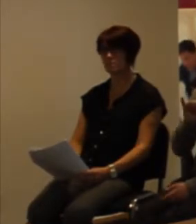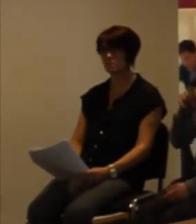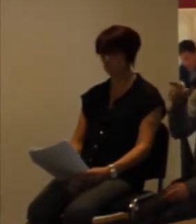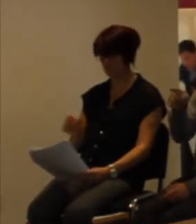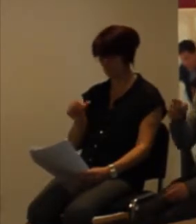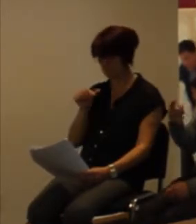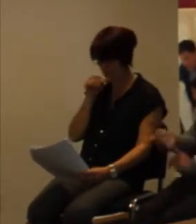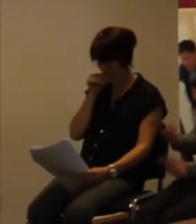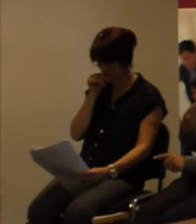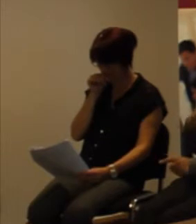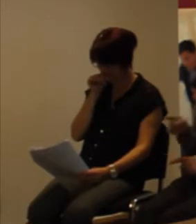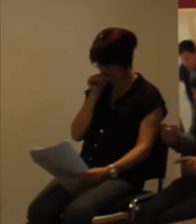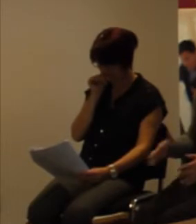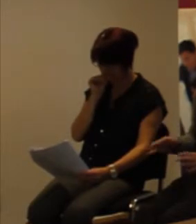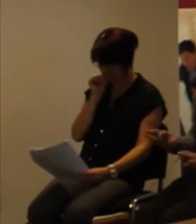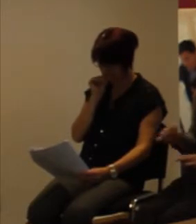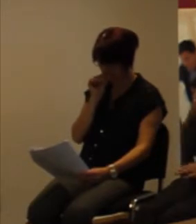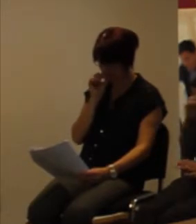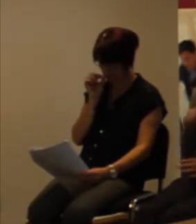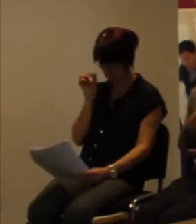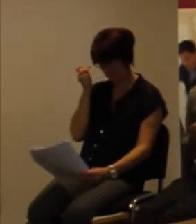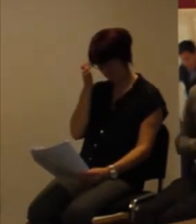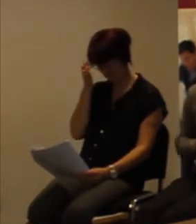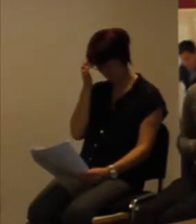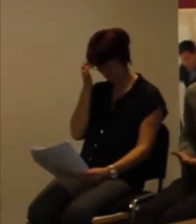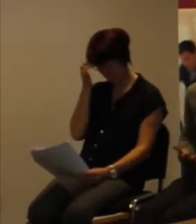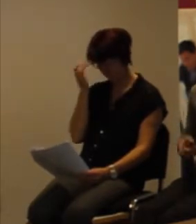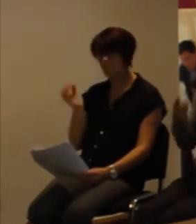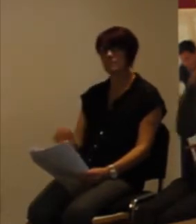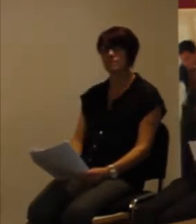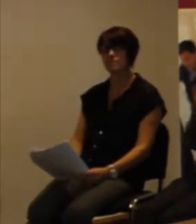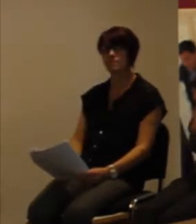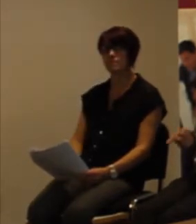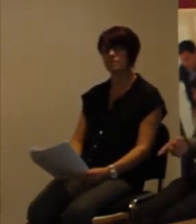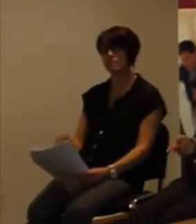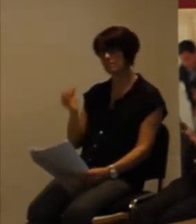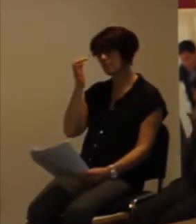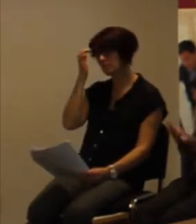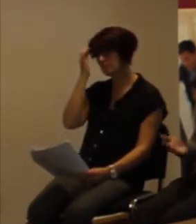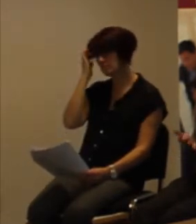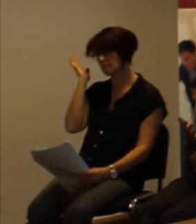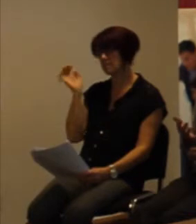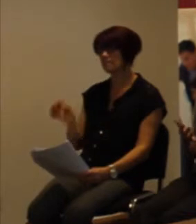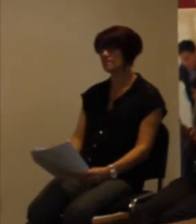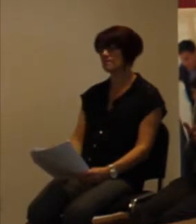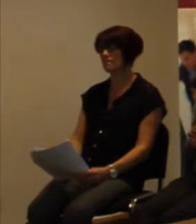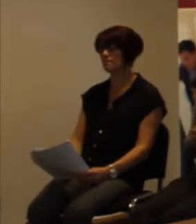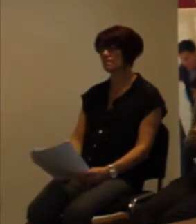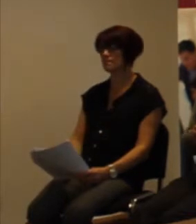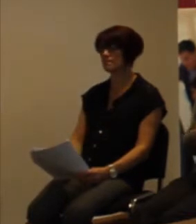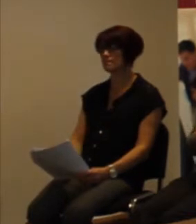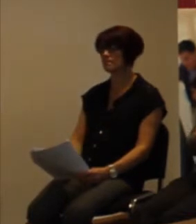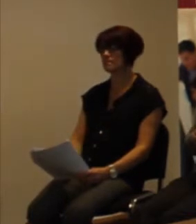So that's the issue we need to be scrutinising. So yeah, that would be a reasonable adjustment, certainly. That's not It's for the whole group,